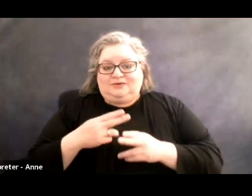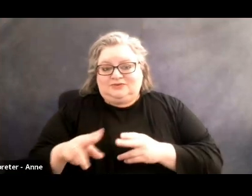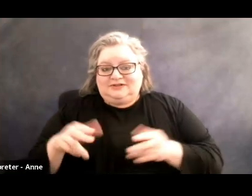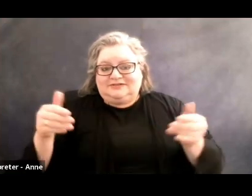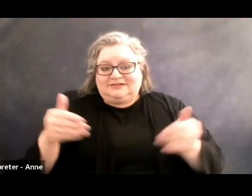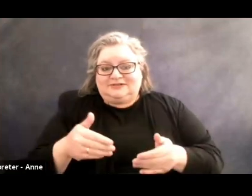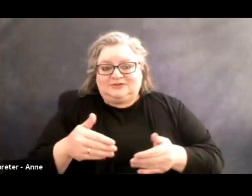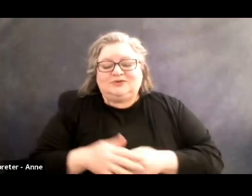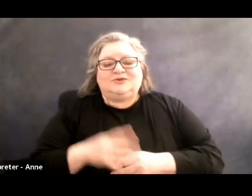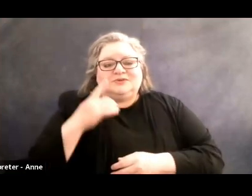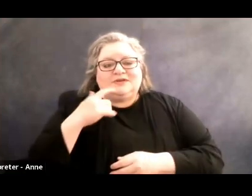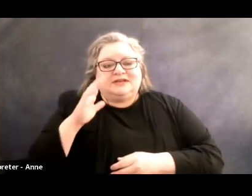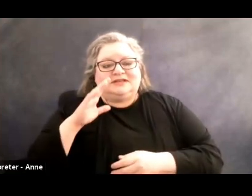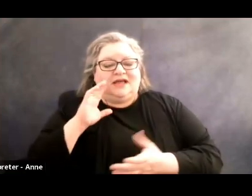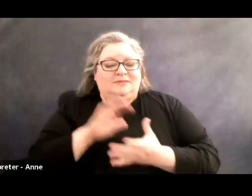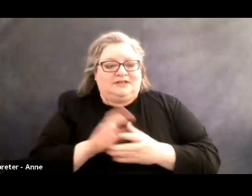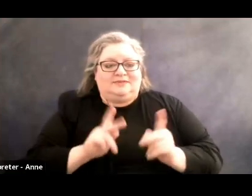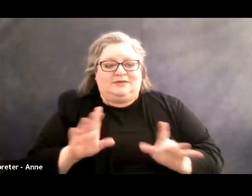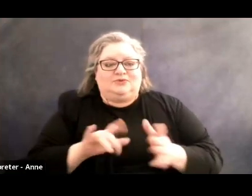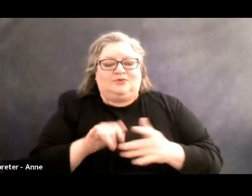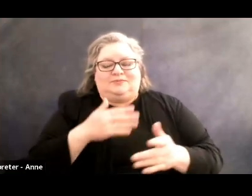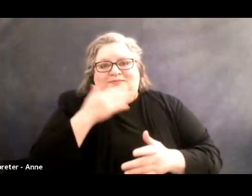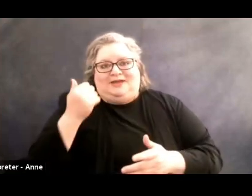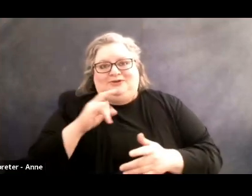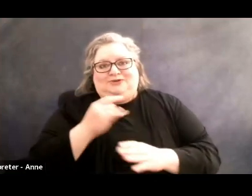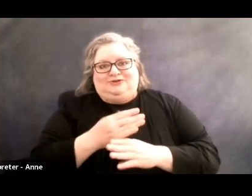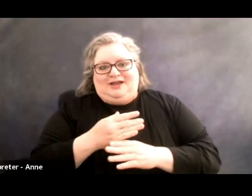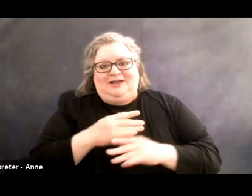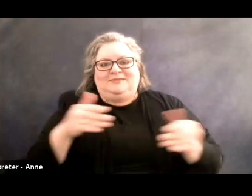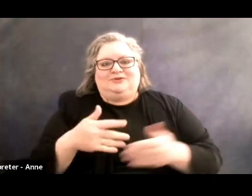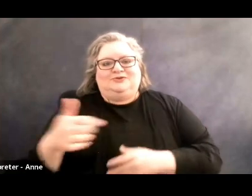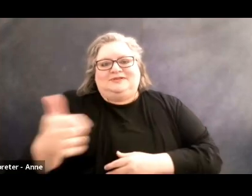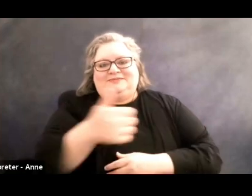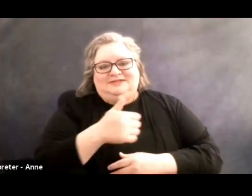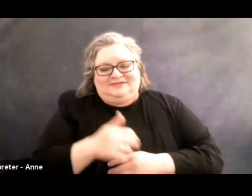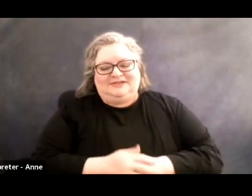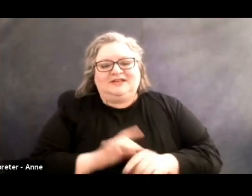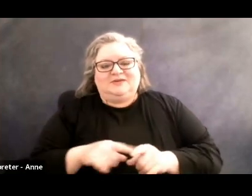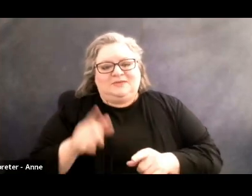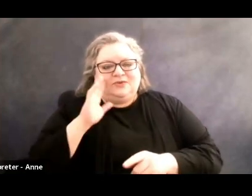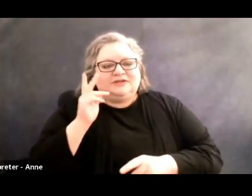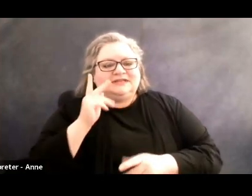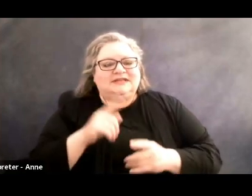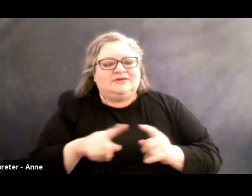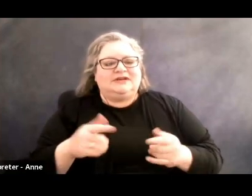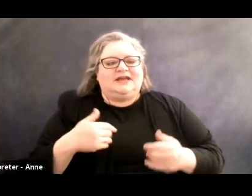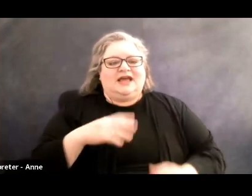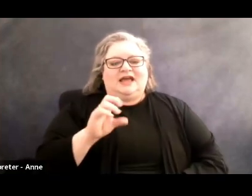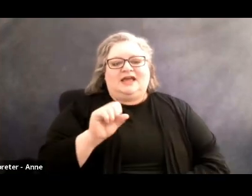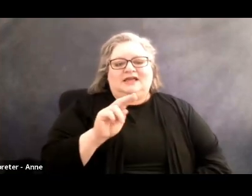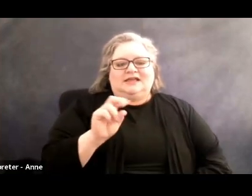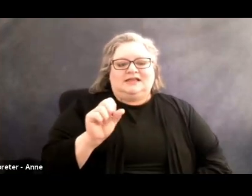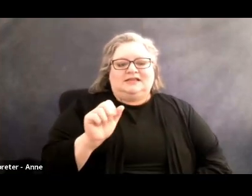introduce them because I believe people do a better job introducing themselves. But you will see that we have Susan Terry Ball with